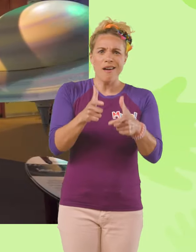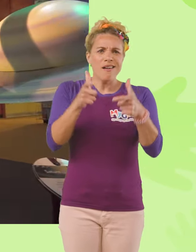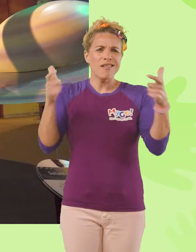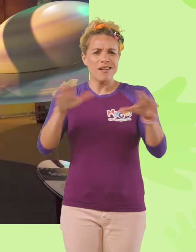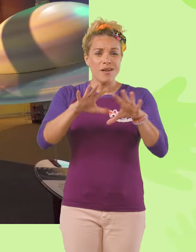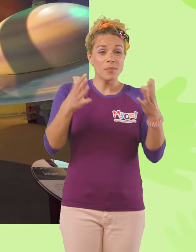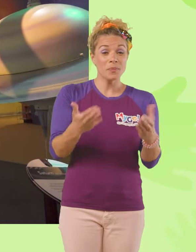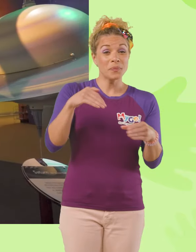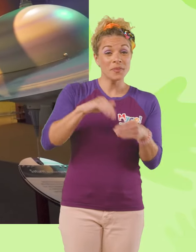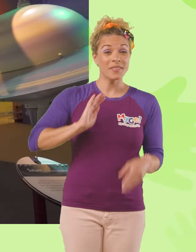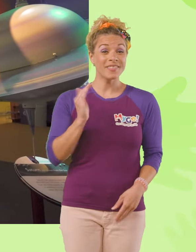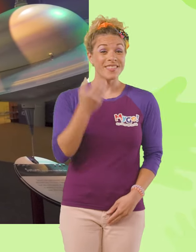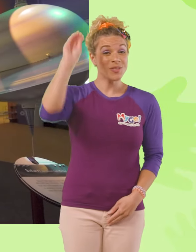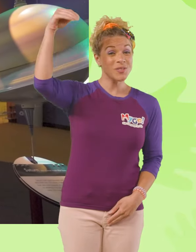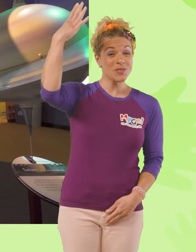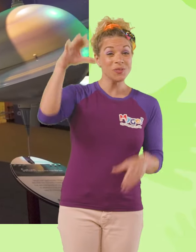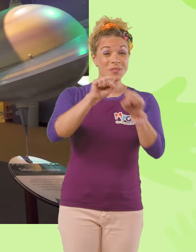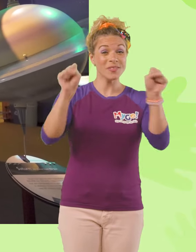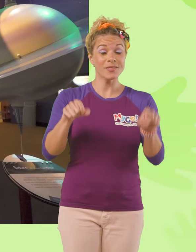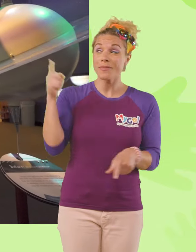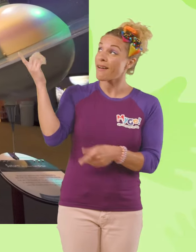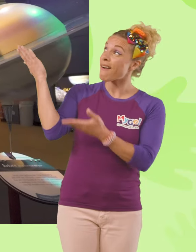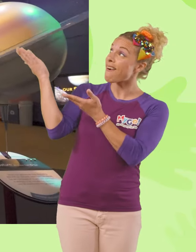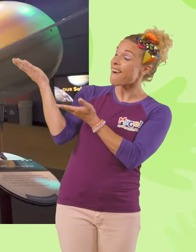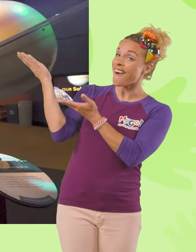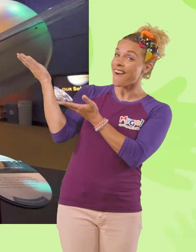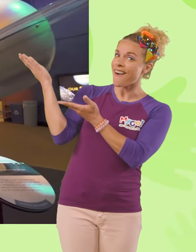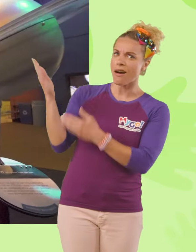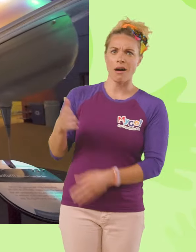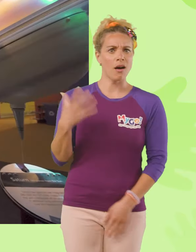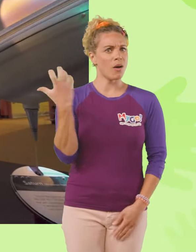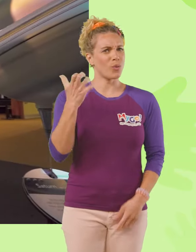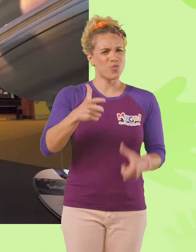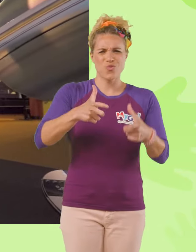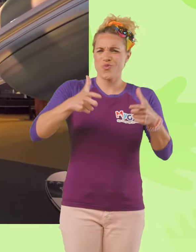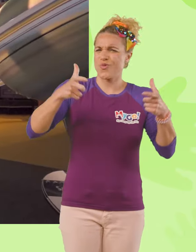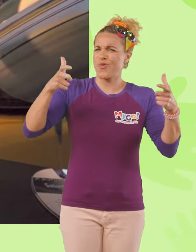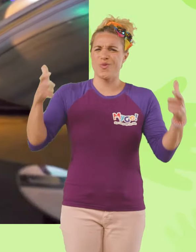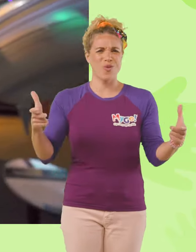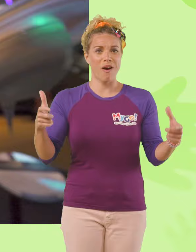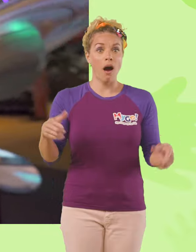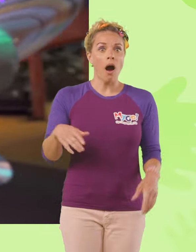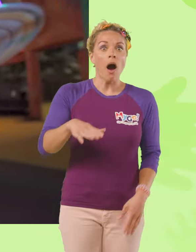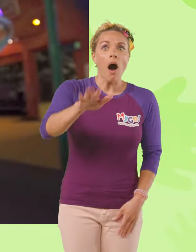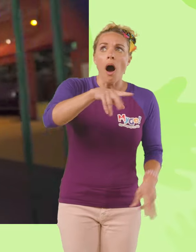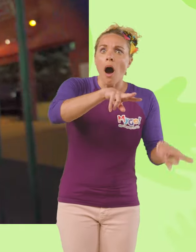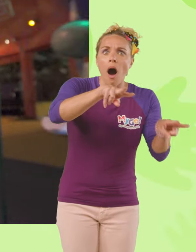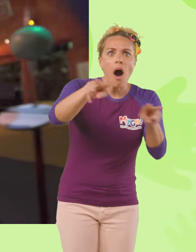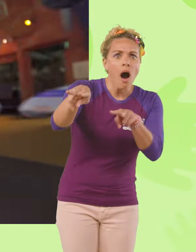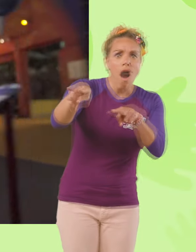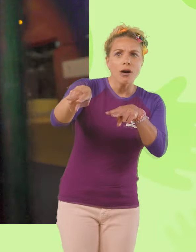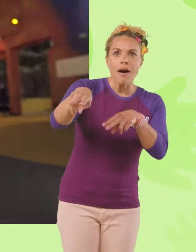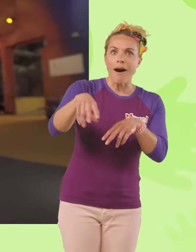our solar system is Jupiter. Whoa. It is really big. Look at that.